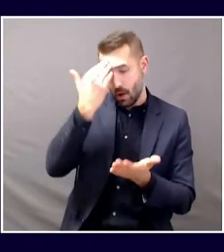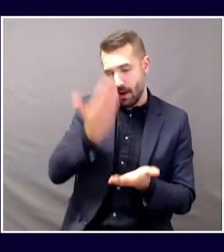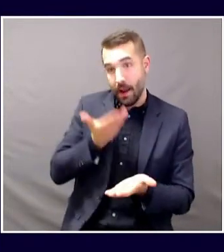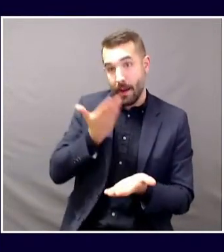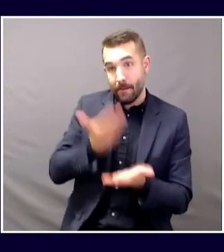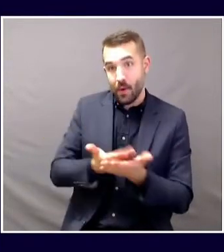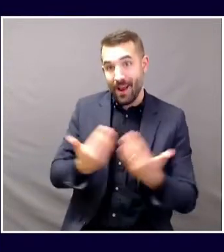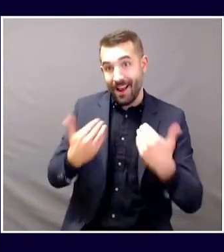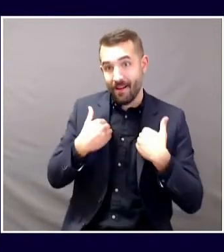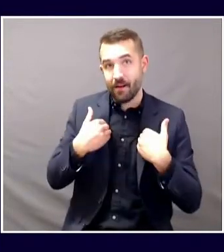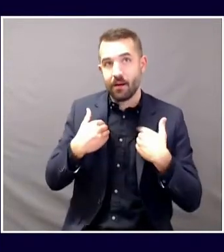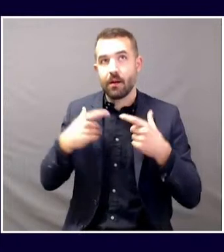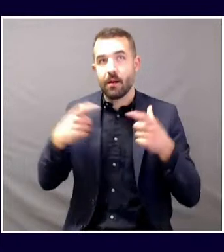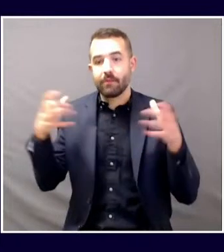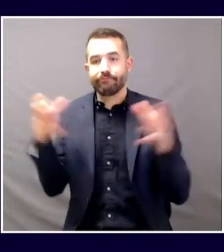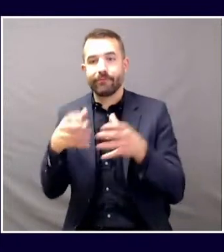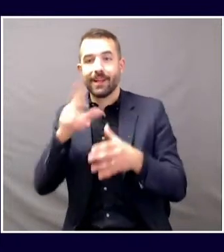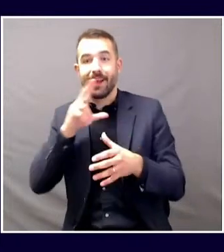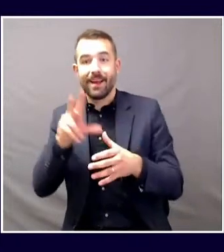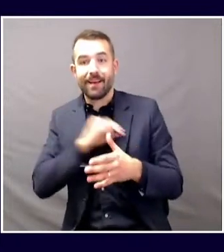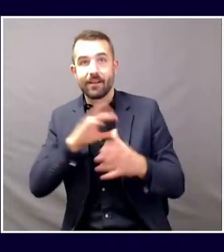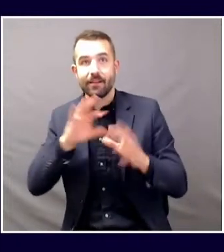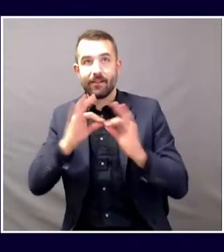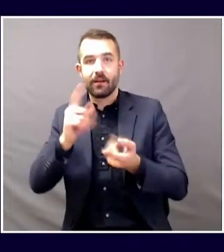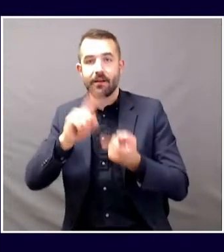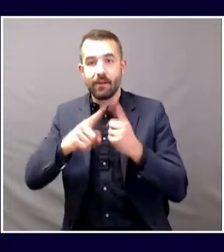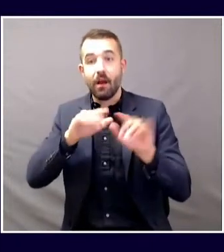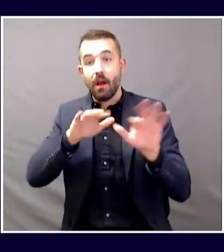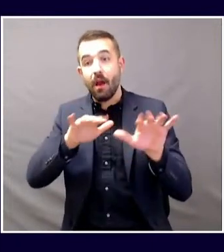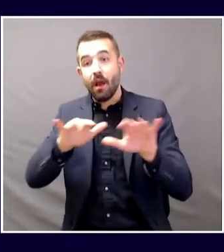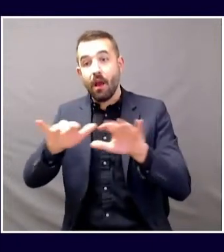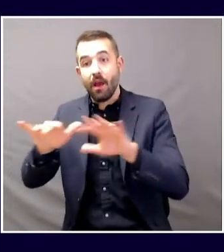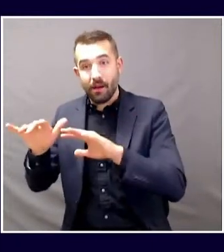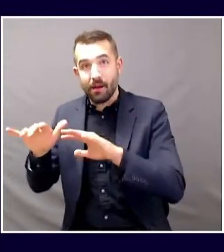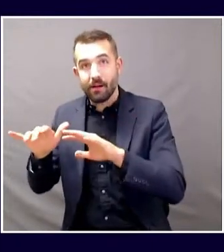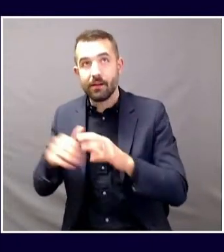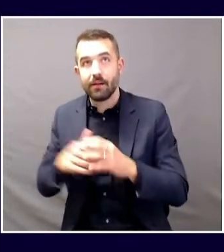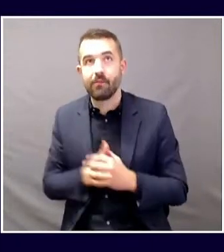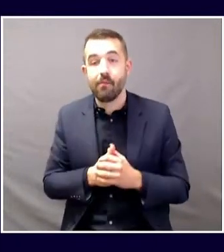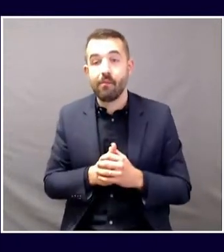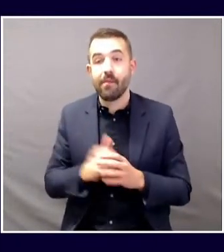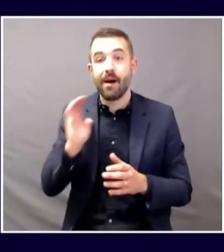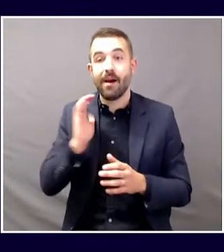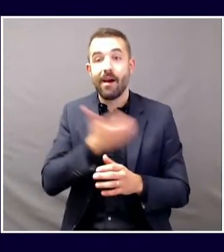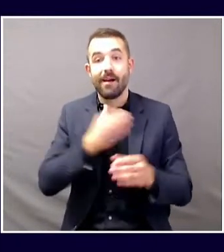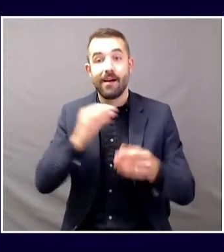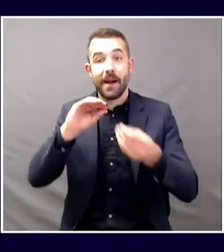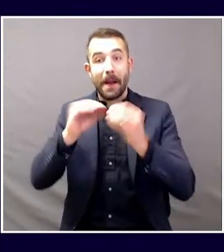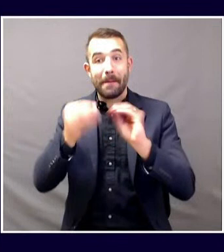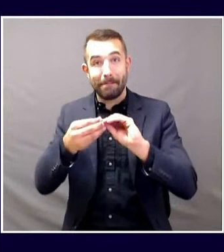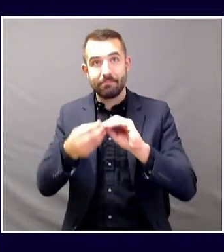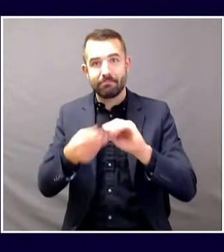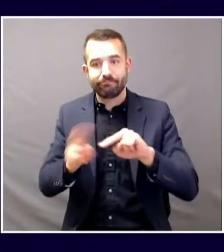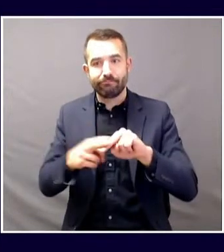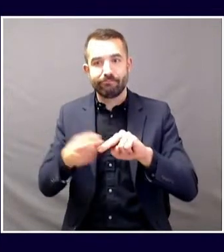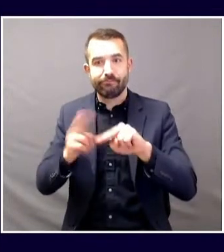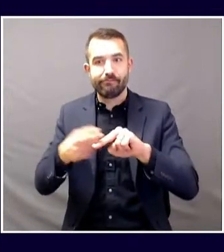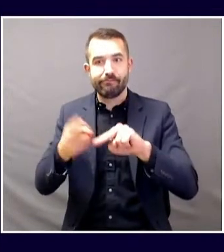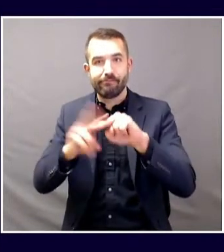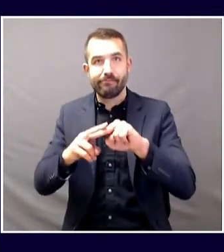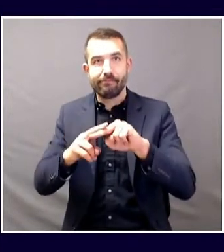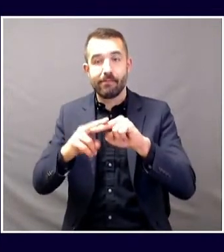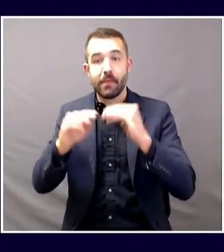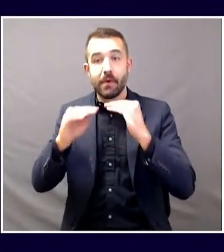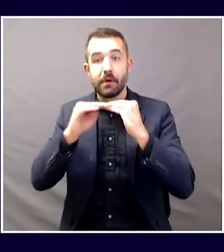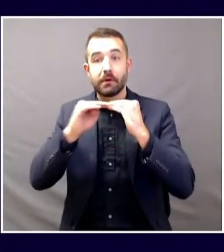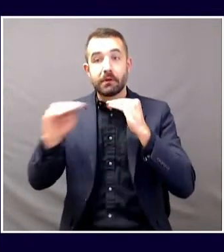has continued to climb upward. It did have a small plateau for a couple of days, but it's taken another jump. If there were a large number